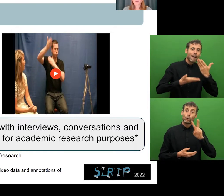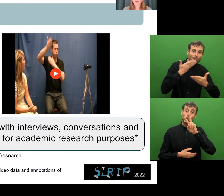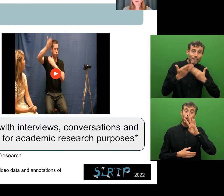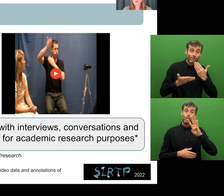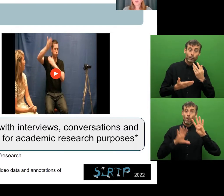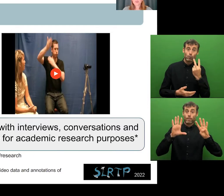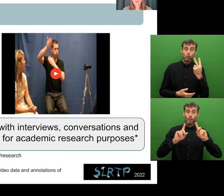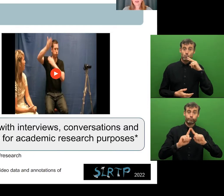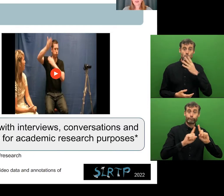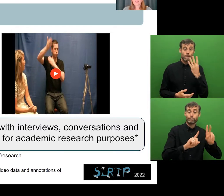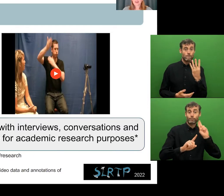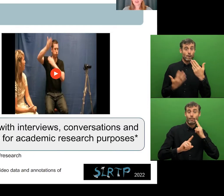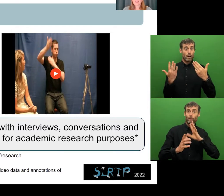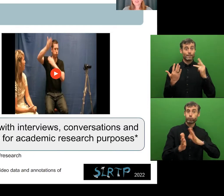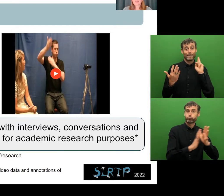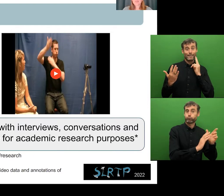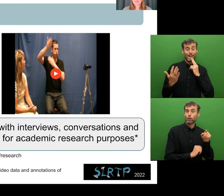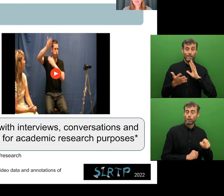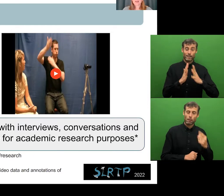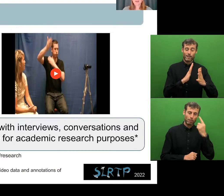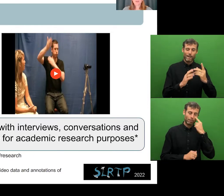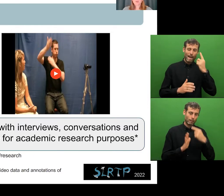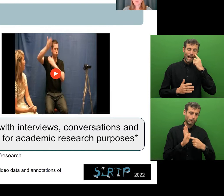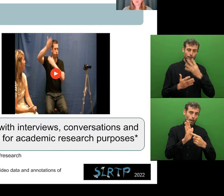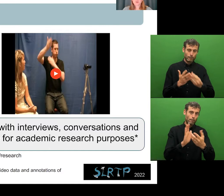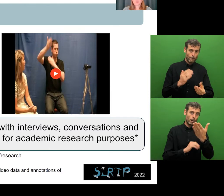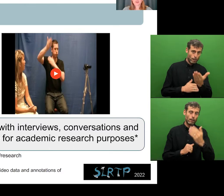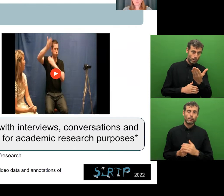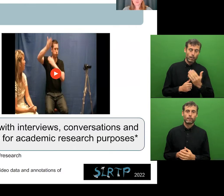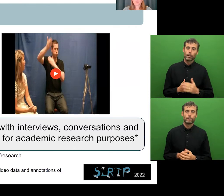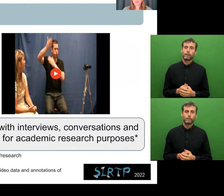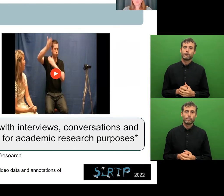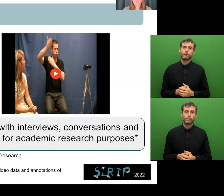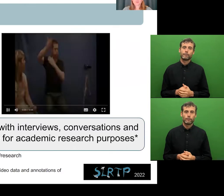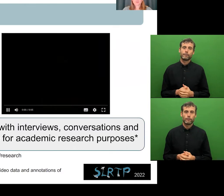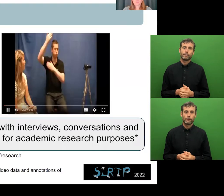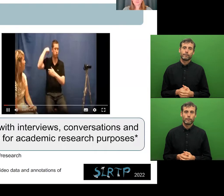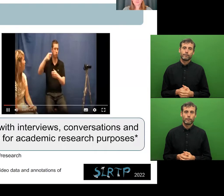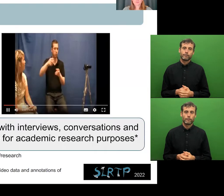from 249 deaf signers. Let's watch a short example.